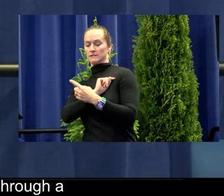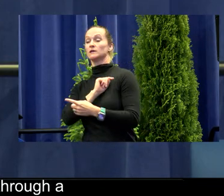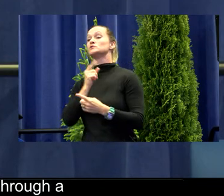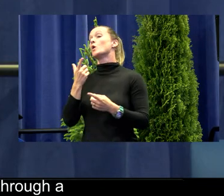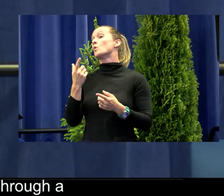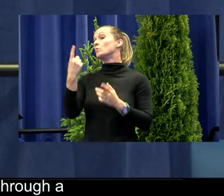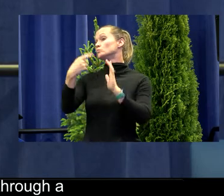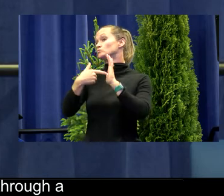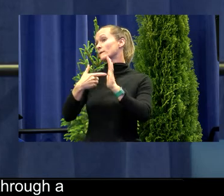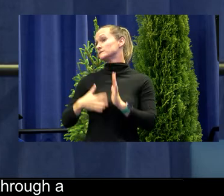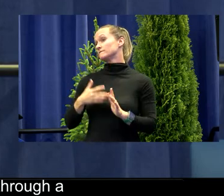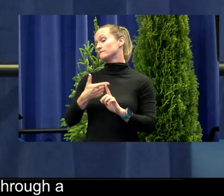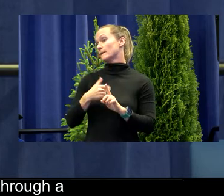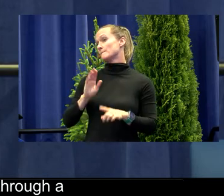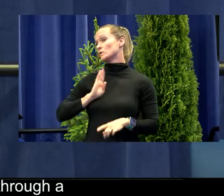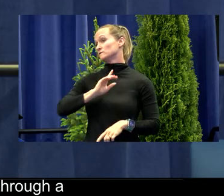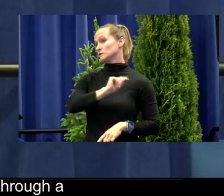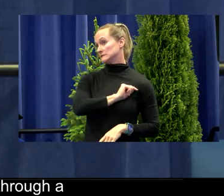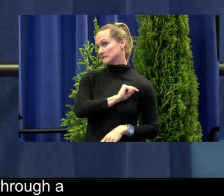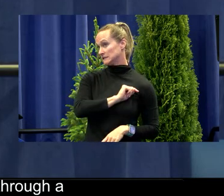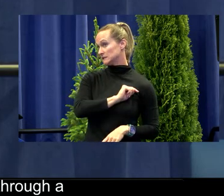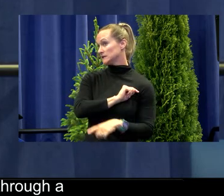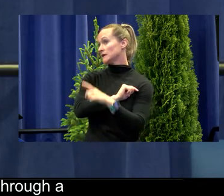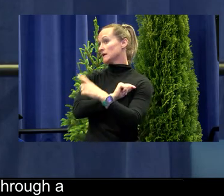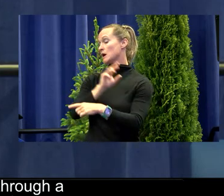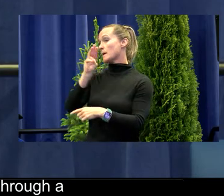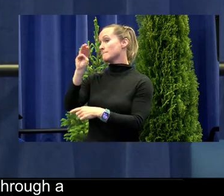behalf of the Board of Trustees is Trustee Mo West.